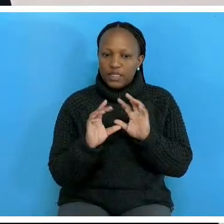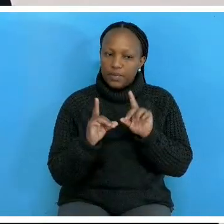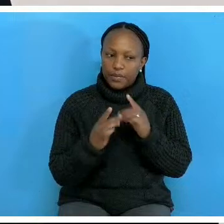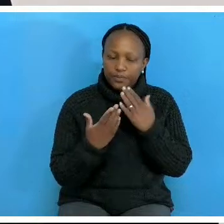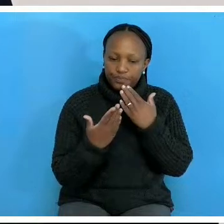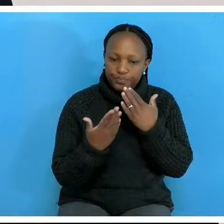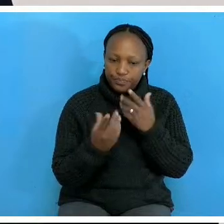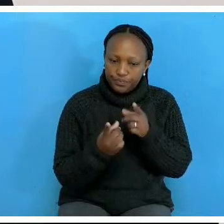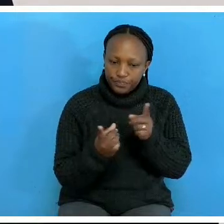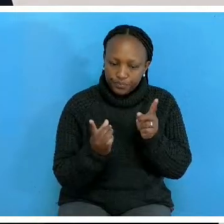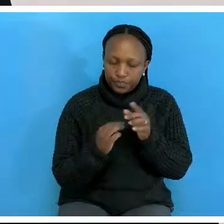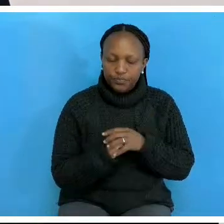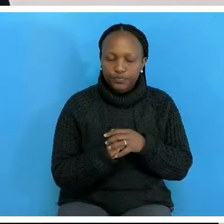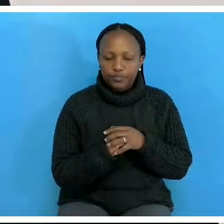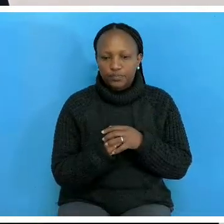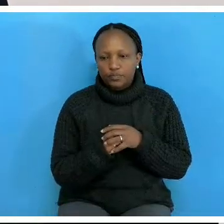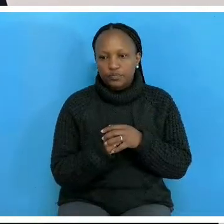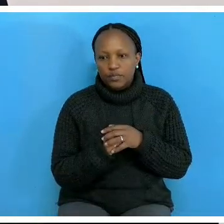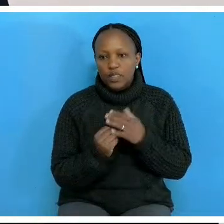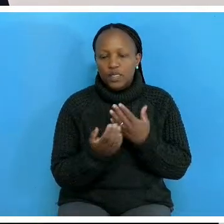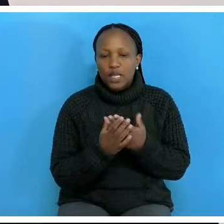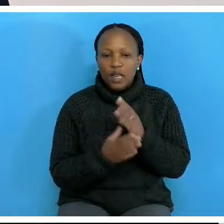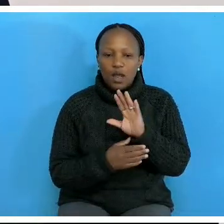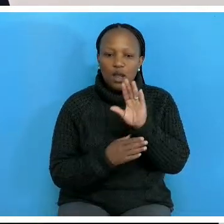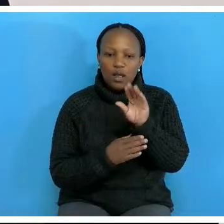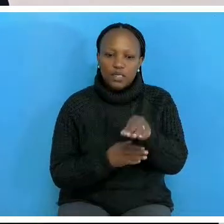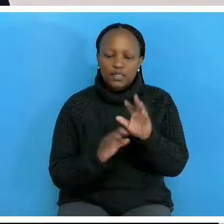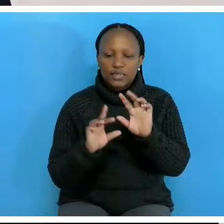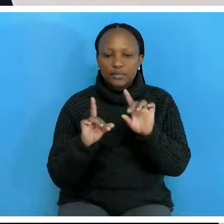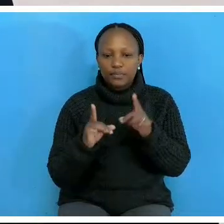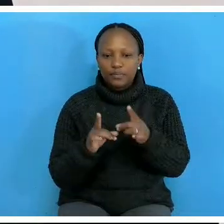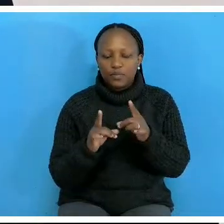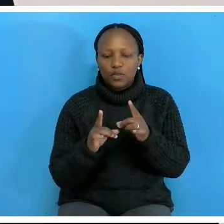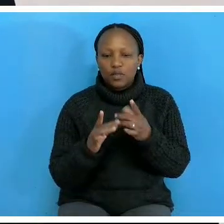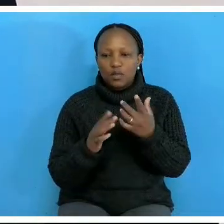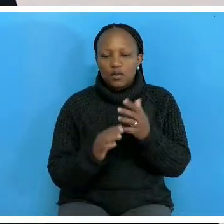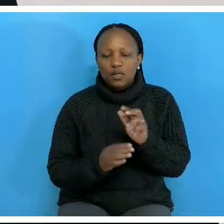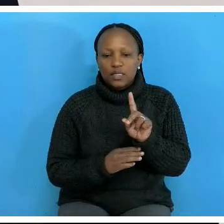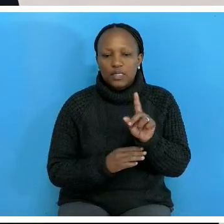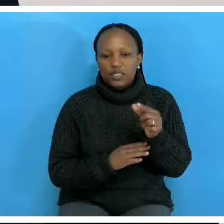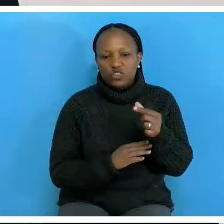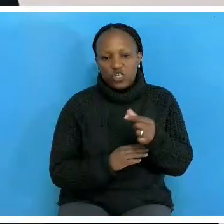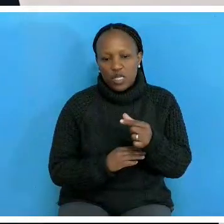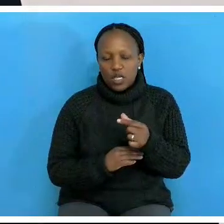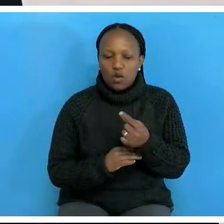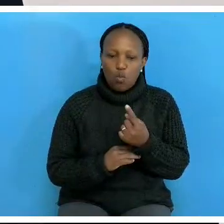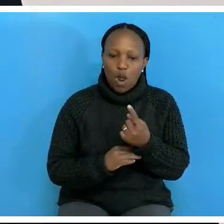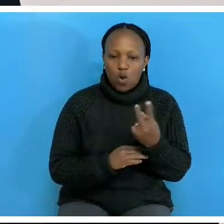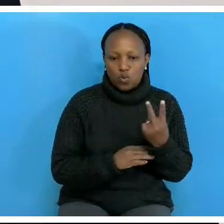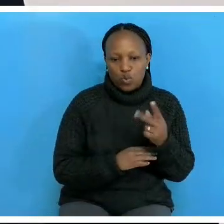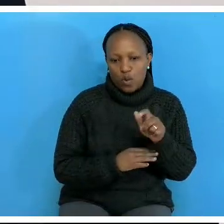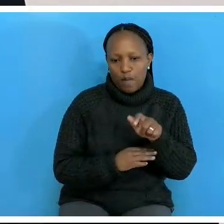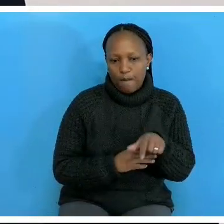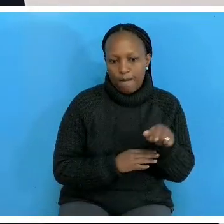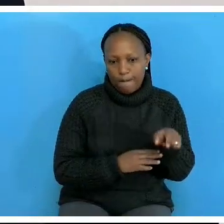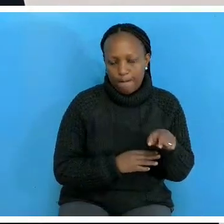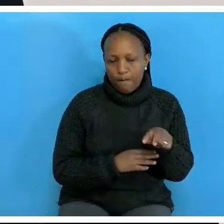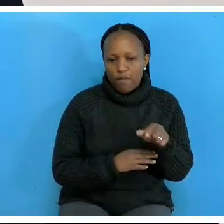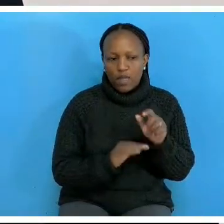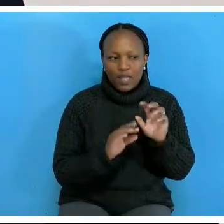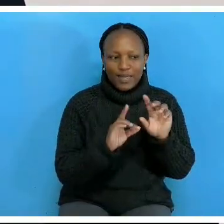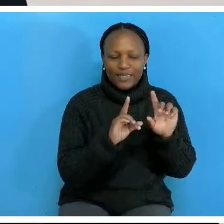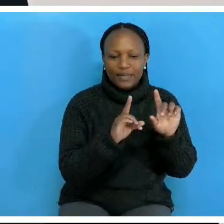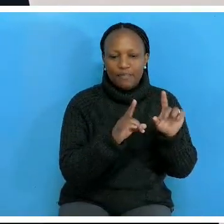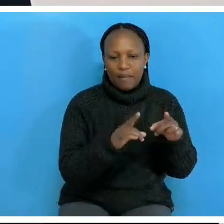that. Can I just ask the department, for practical sake, DG, if you can have 1 or 2 persons from departments